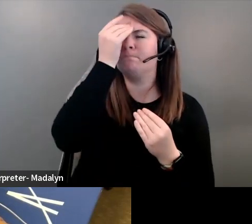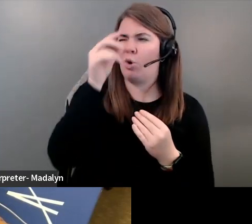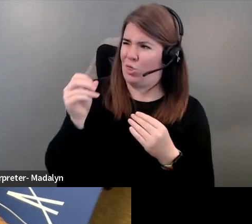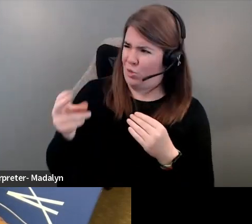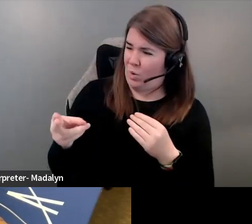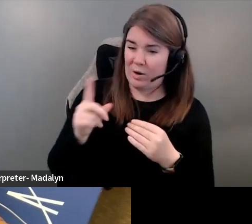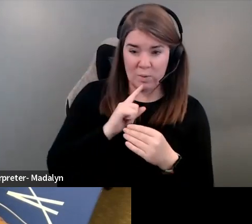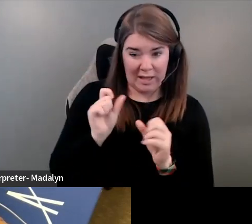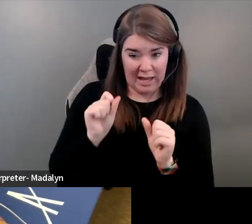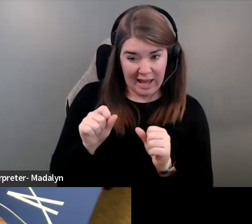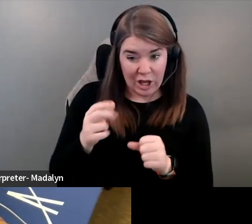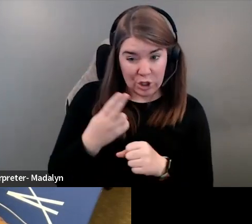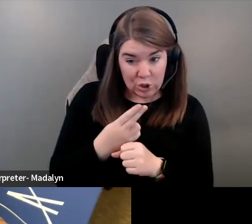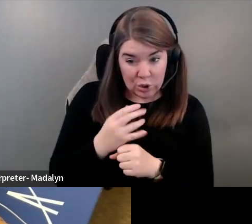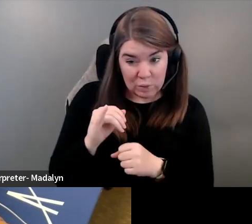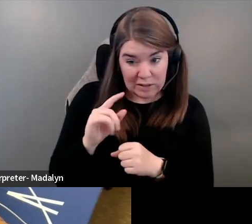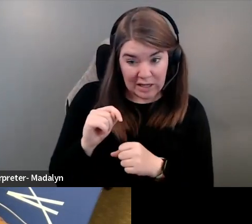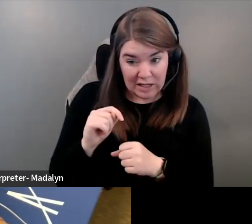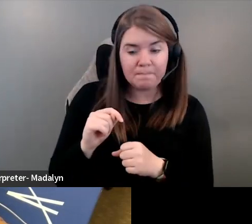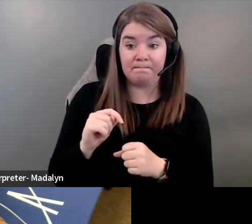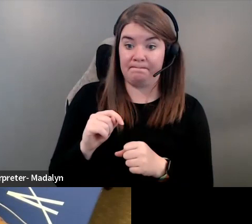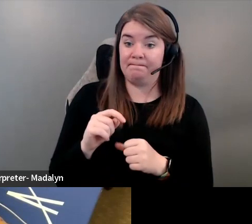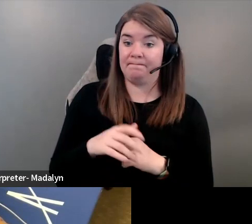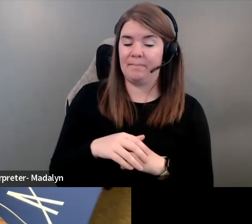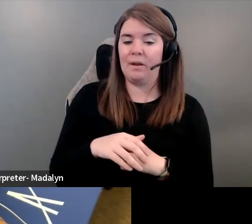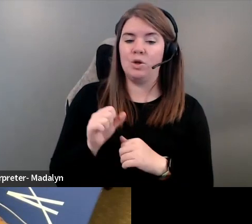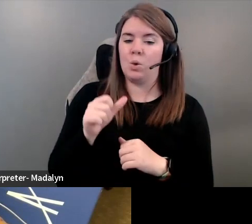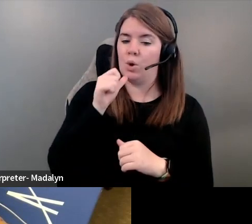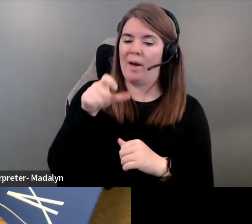how can you reuse it or use it so you're not having to throw it away.